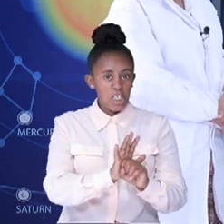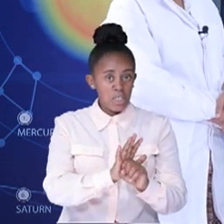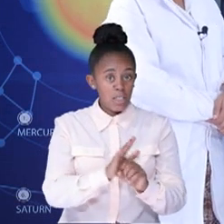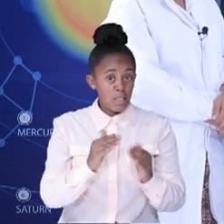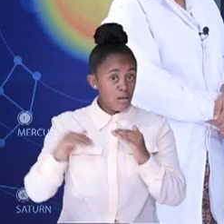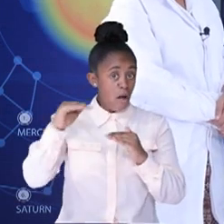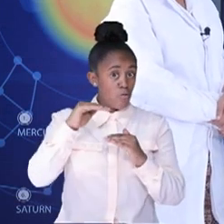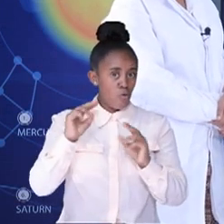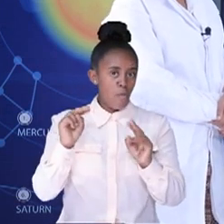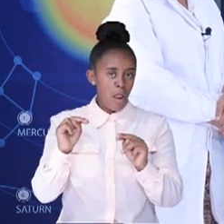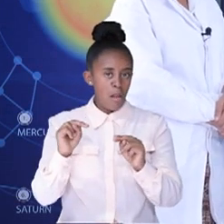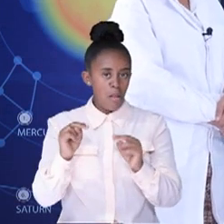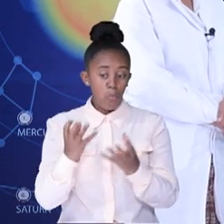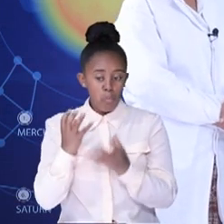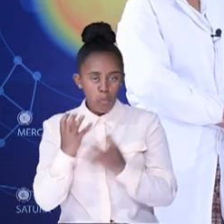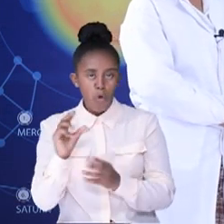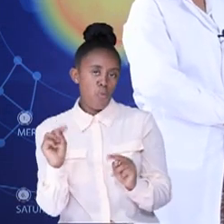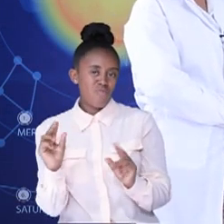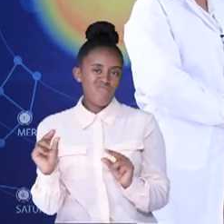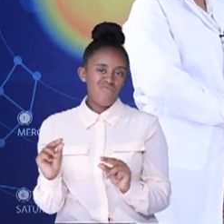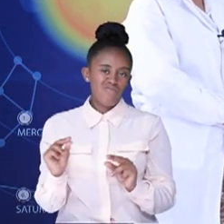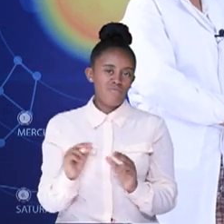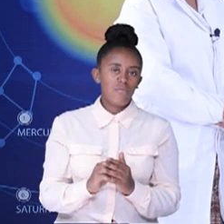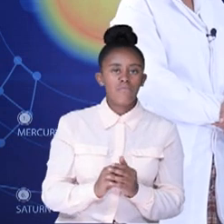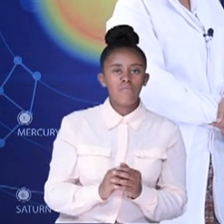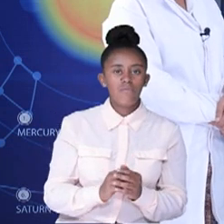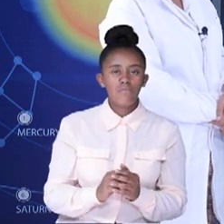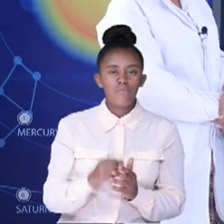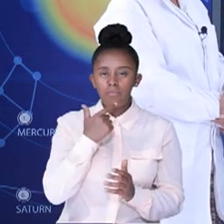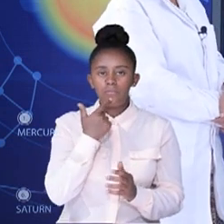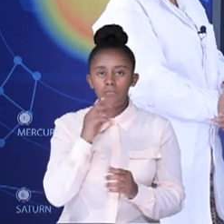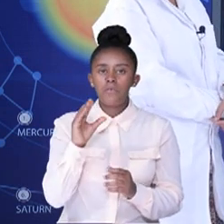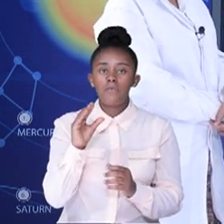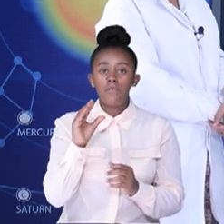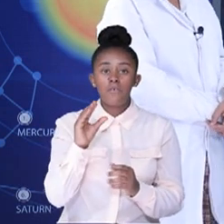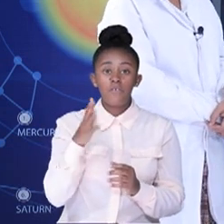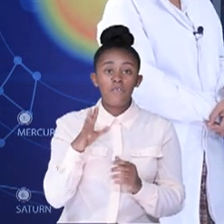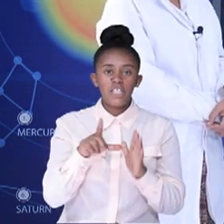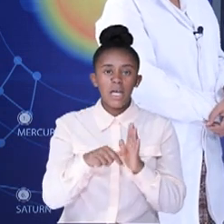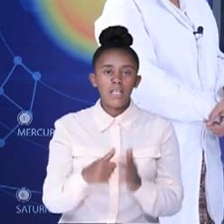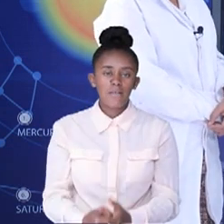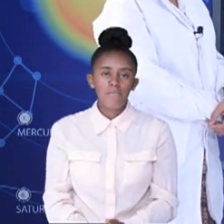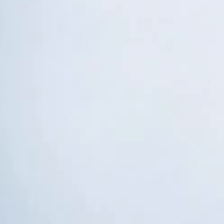than the normal. Again, 50 seconds to answer this question.